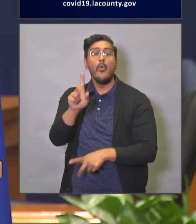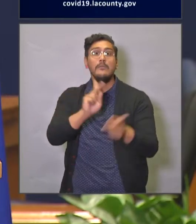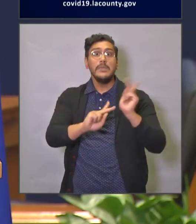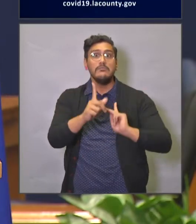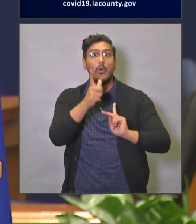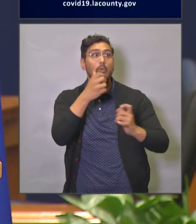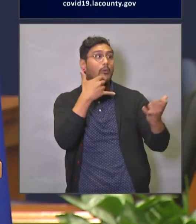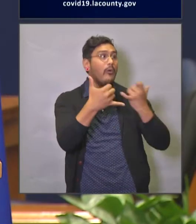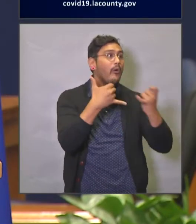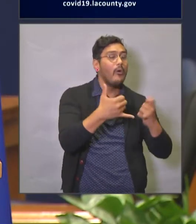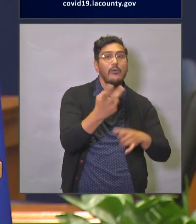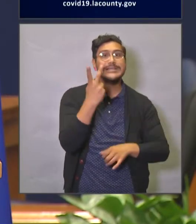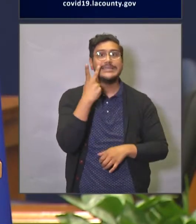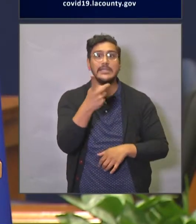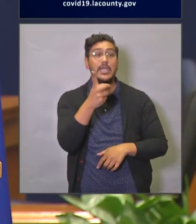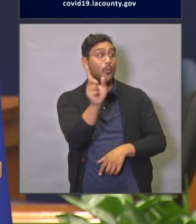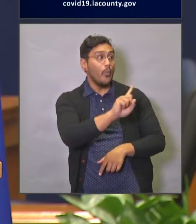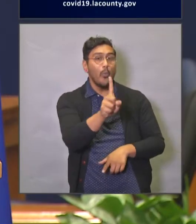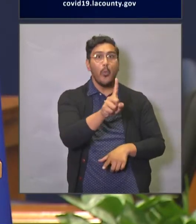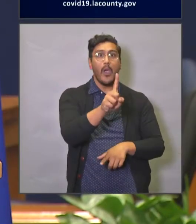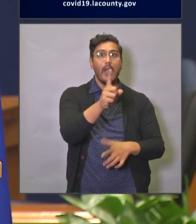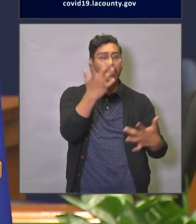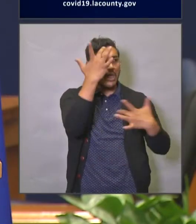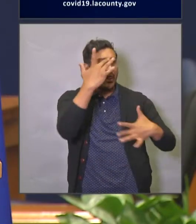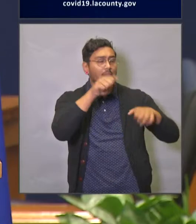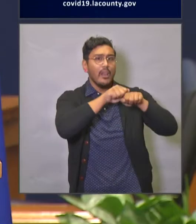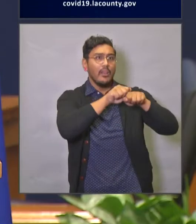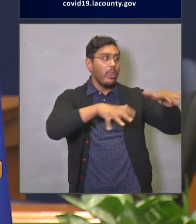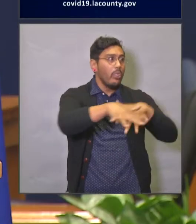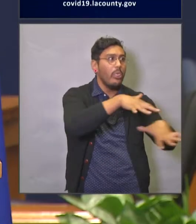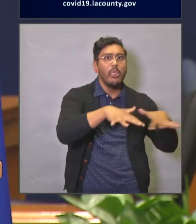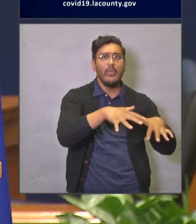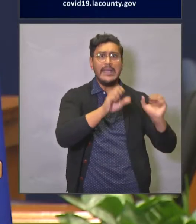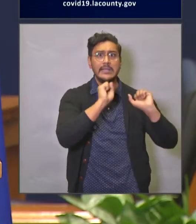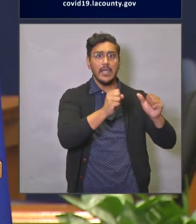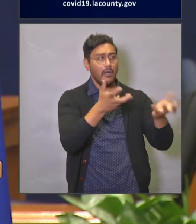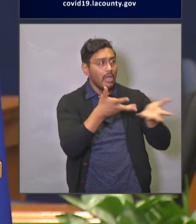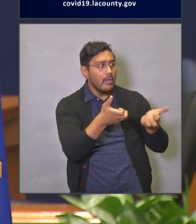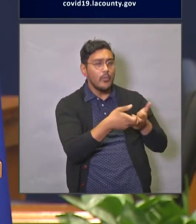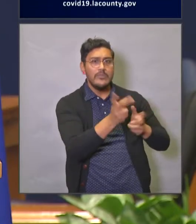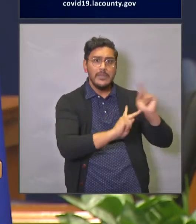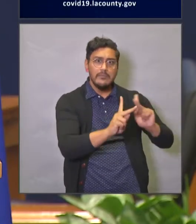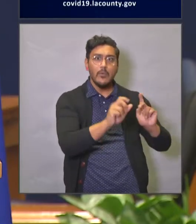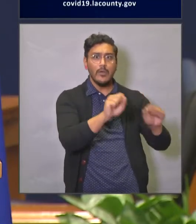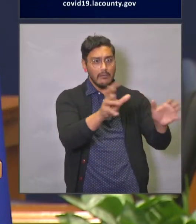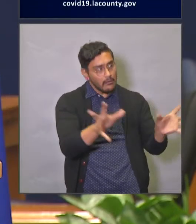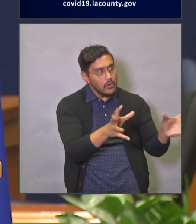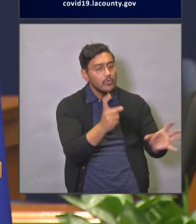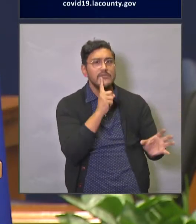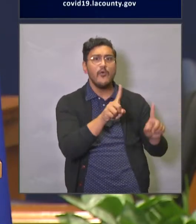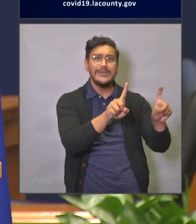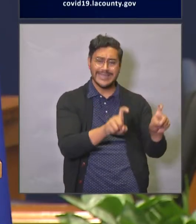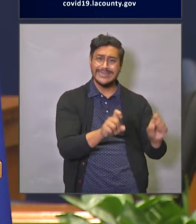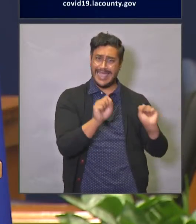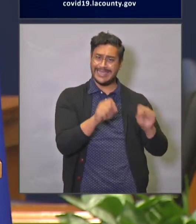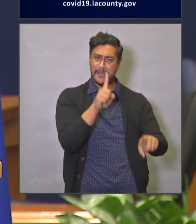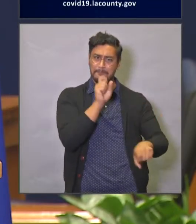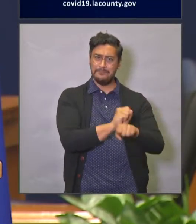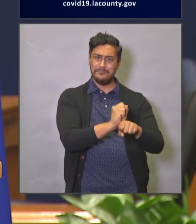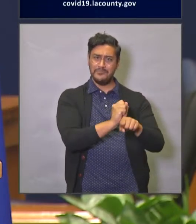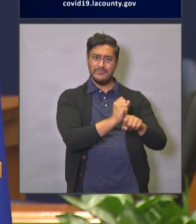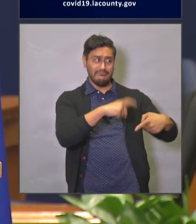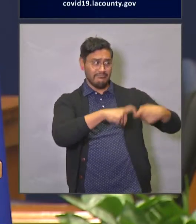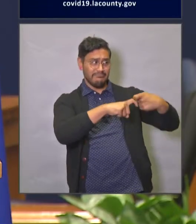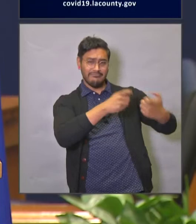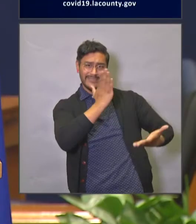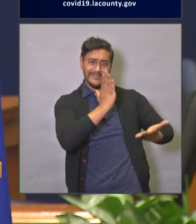to identify contacts, speak with those people, encourage them to get tested, and really be able to stop the virus from continuing